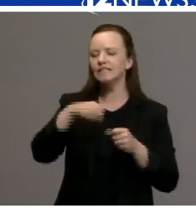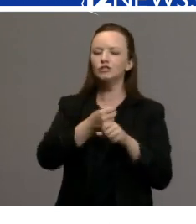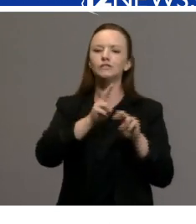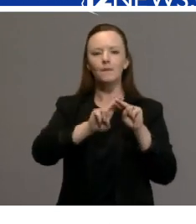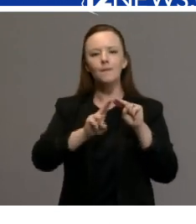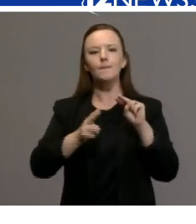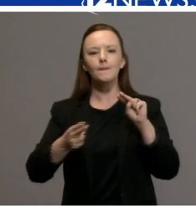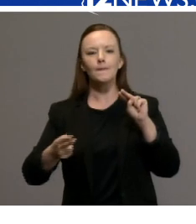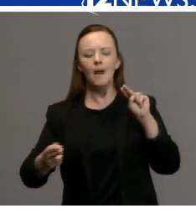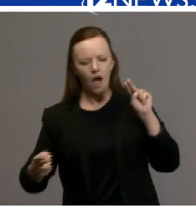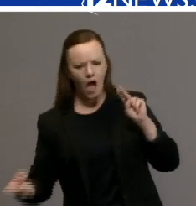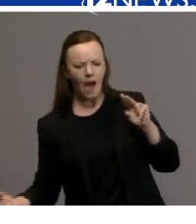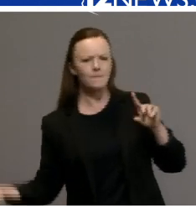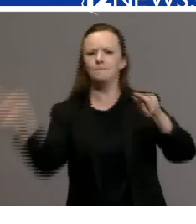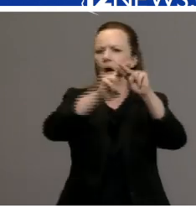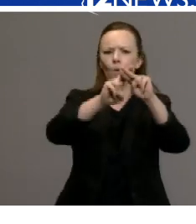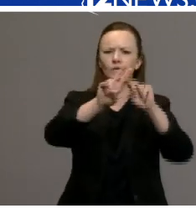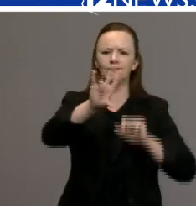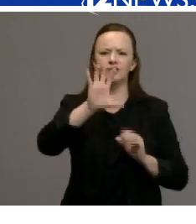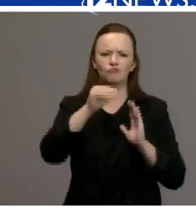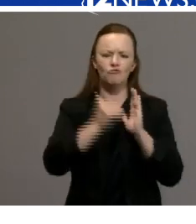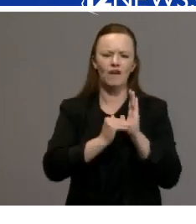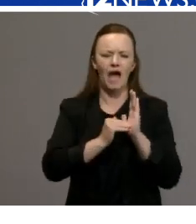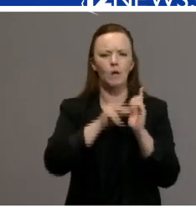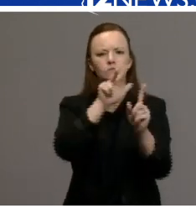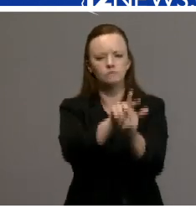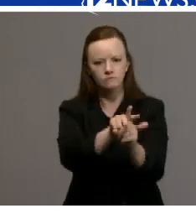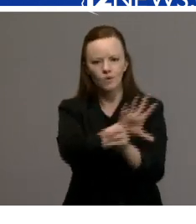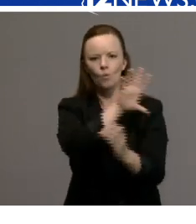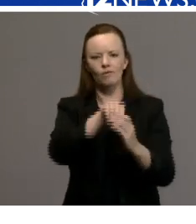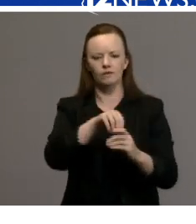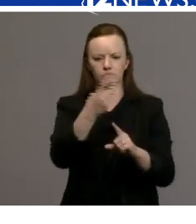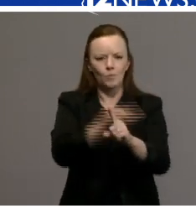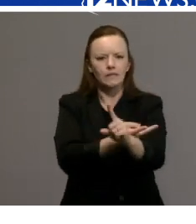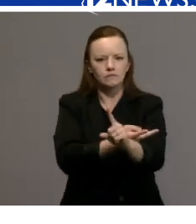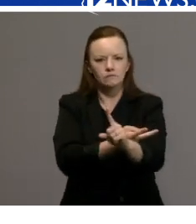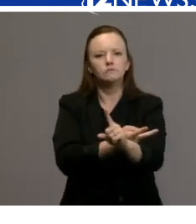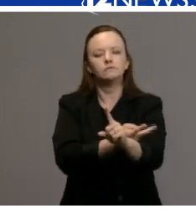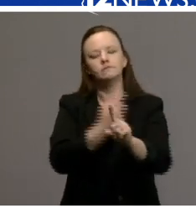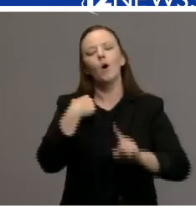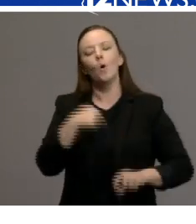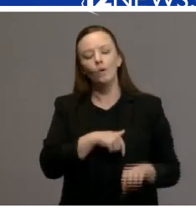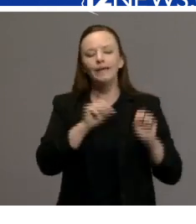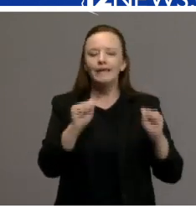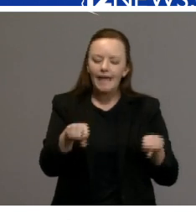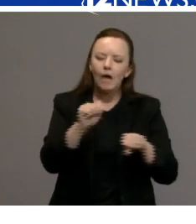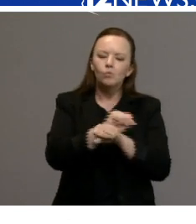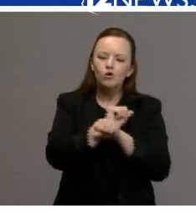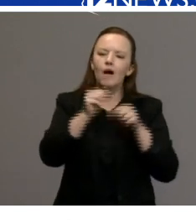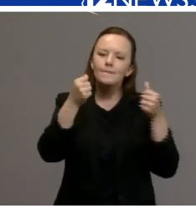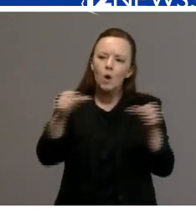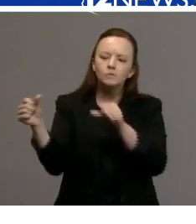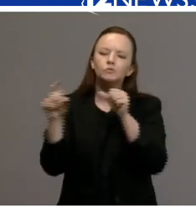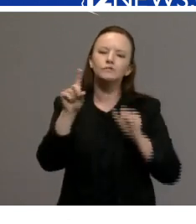claims within a couple months. So yes, we can work on a dashboard. Priority one is to make sure nobody falls through the